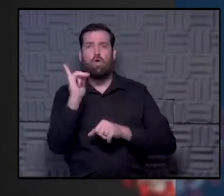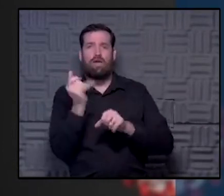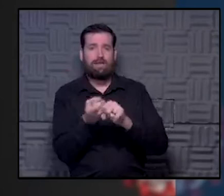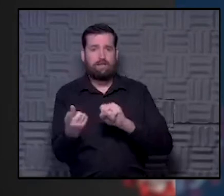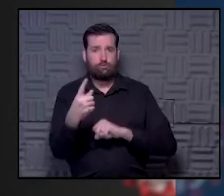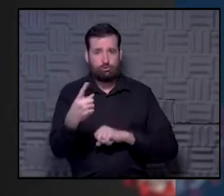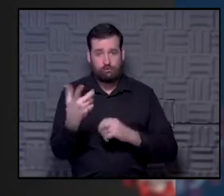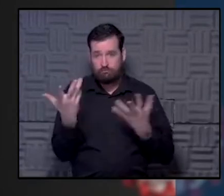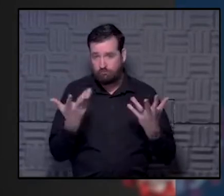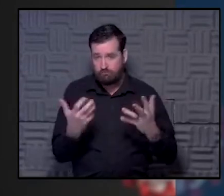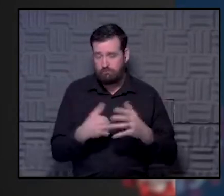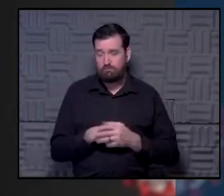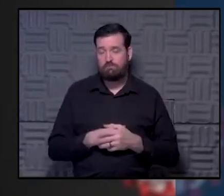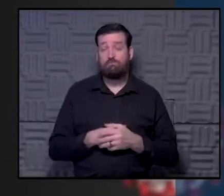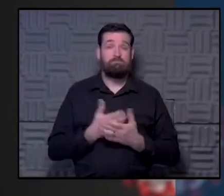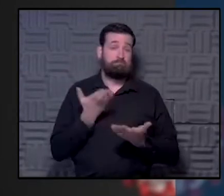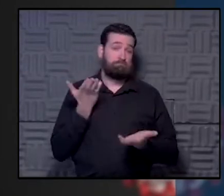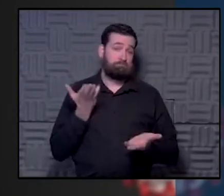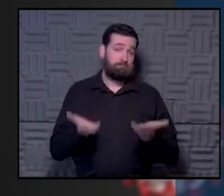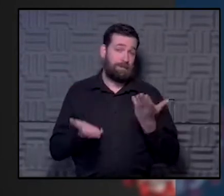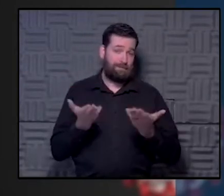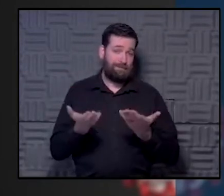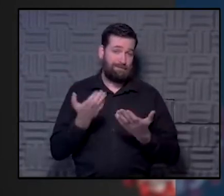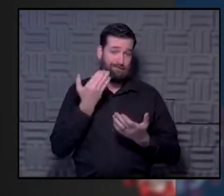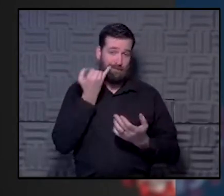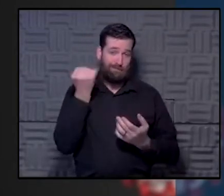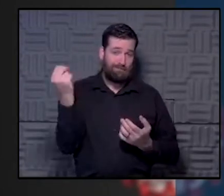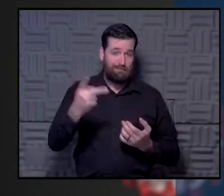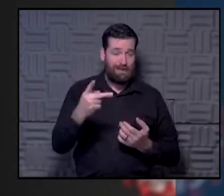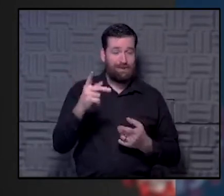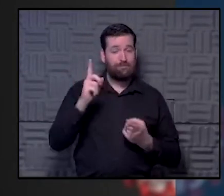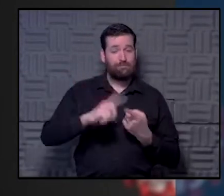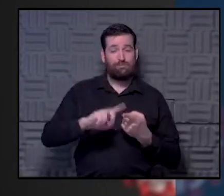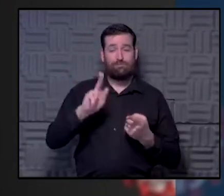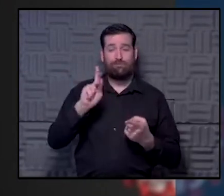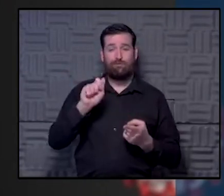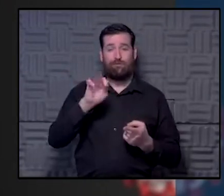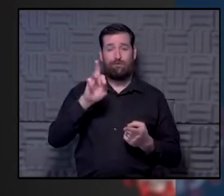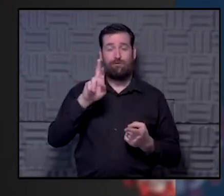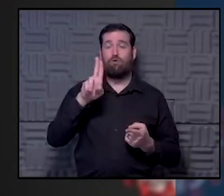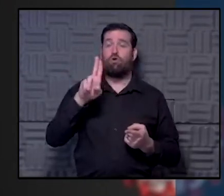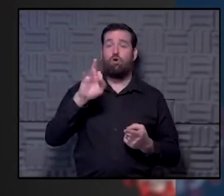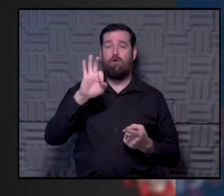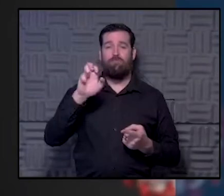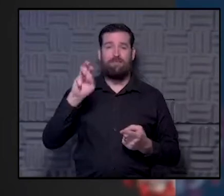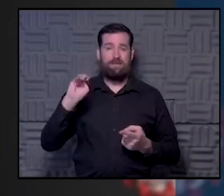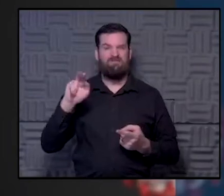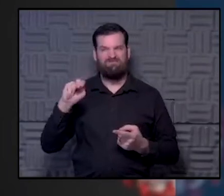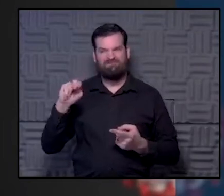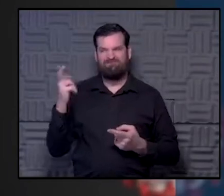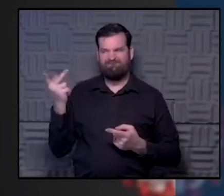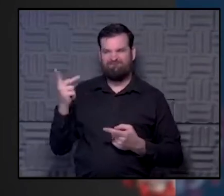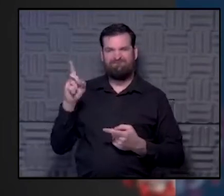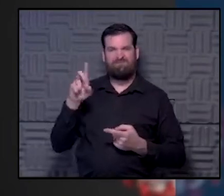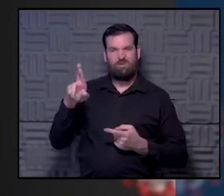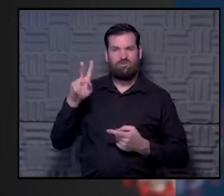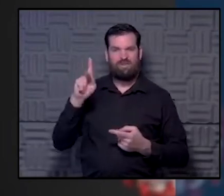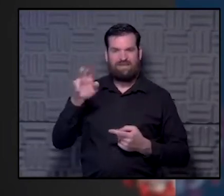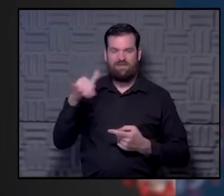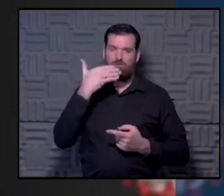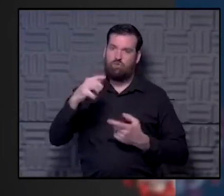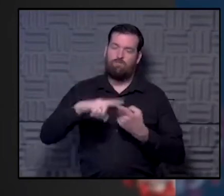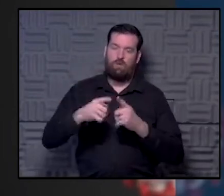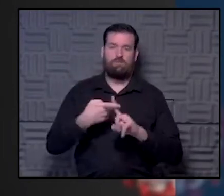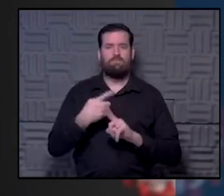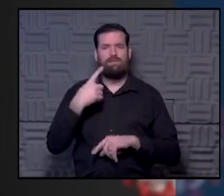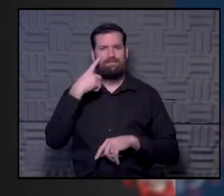year, and maybe if we're going to be back in decay. So Dr. Key is a good friend of mine. He's also, I think I helped